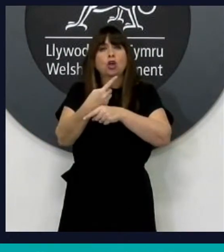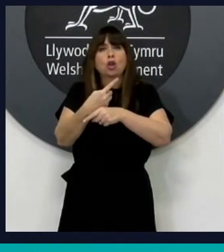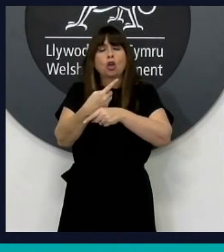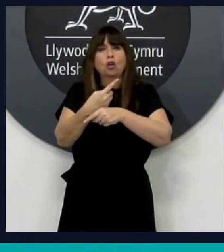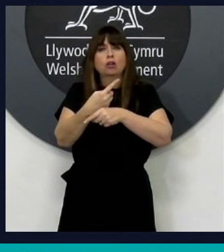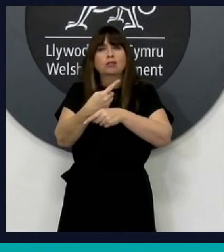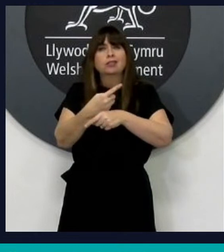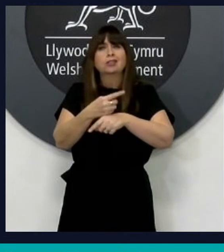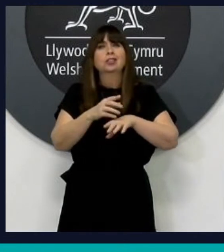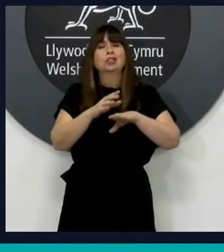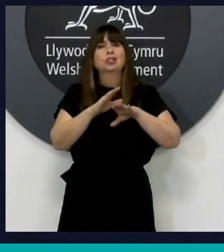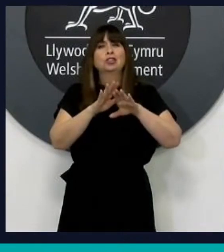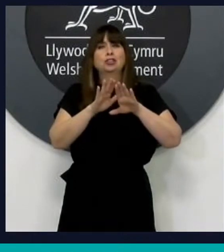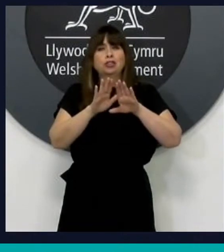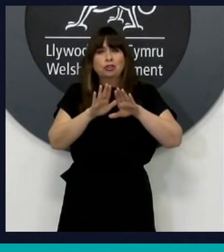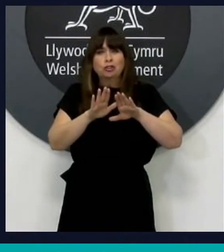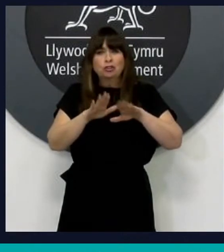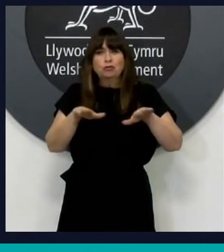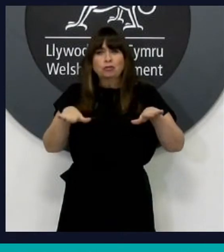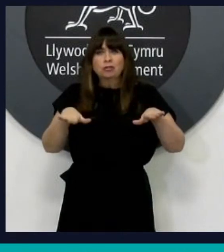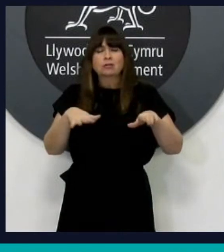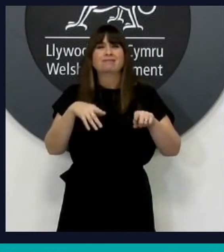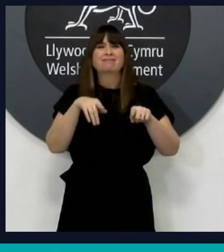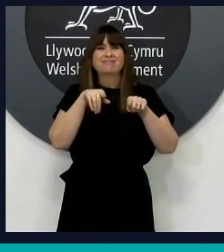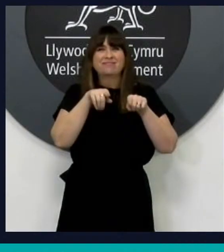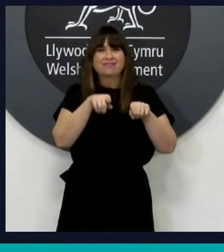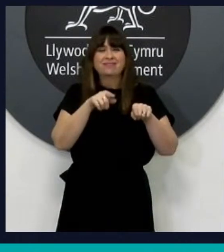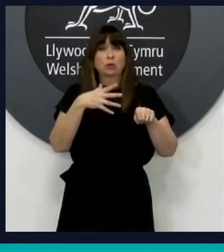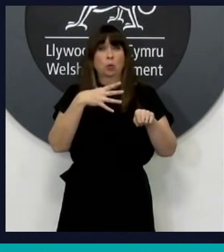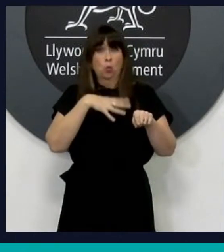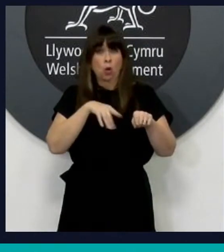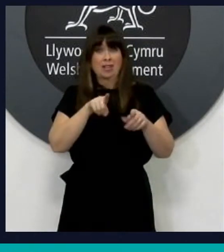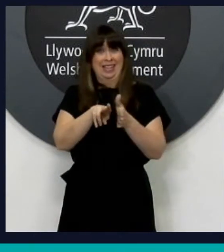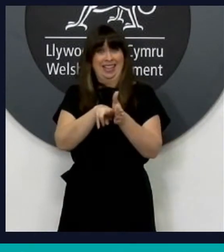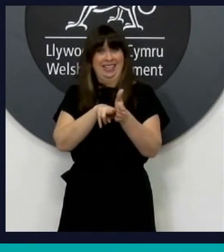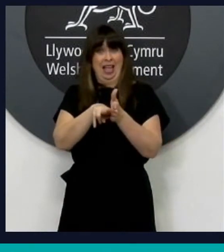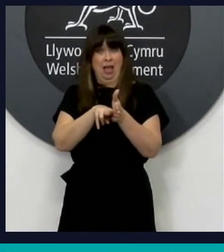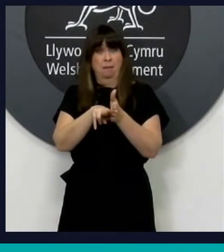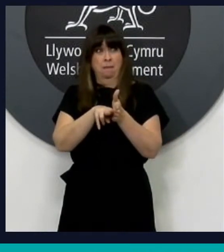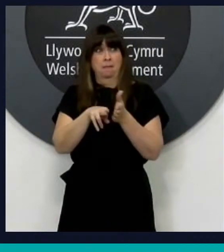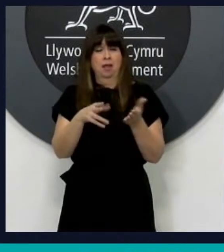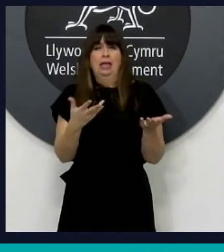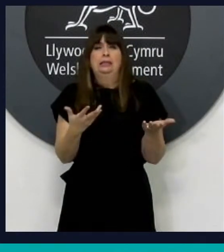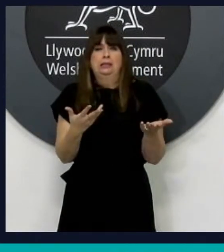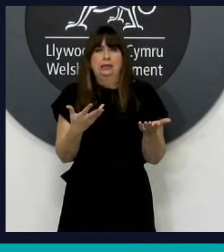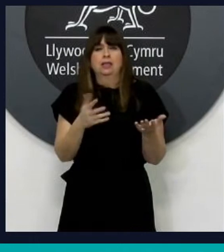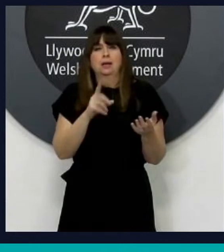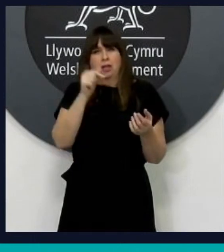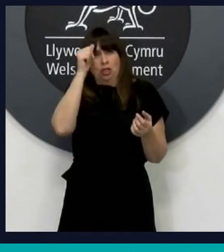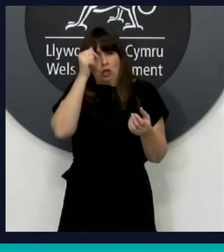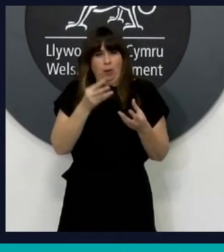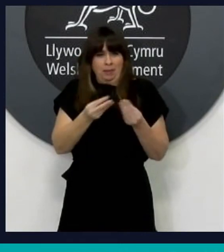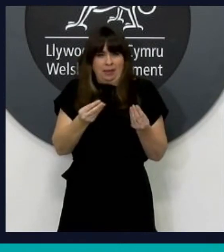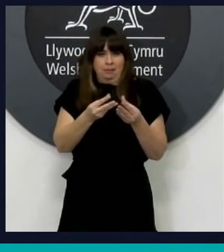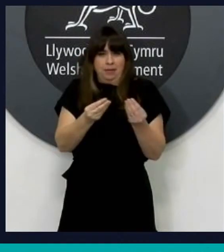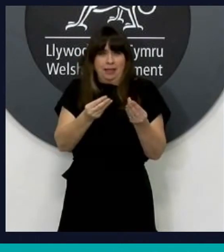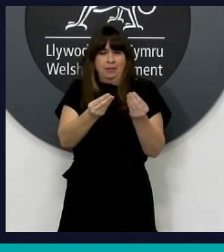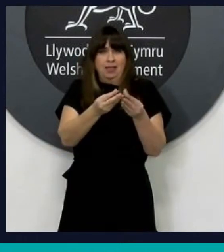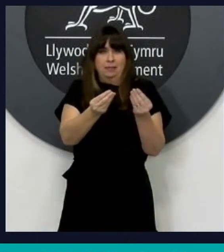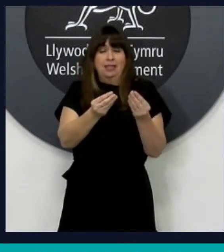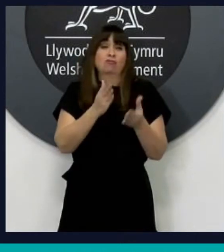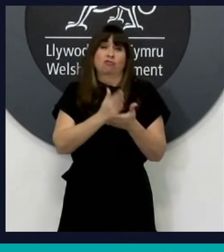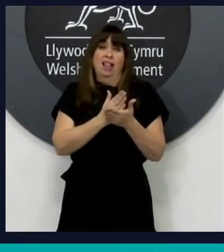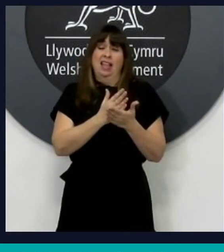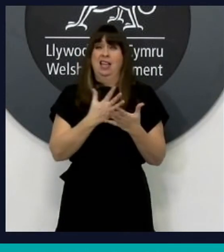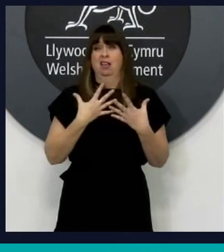every day they miss off school, it's more difficult for us to continue with those tests. So that will be a call for the Education Minister, and